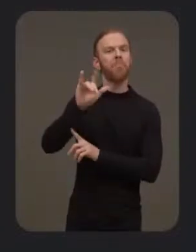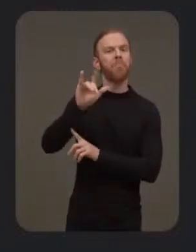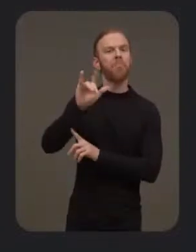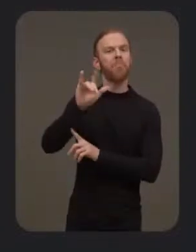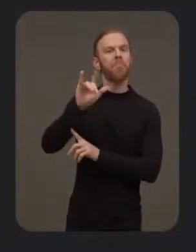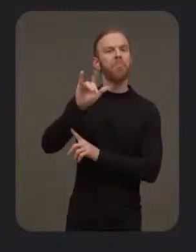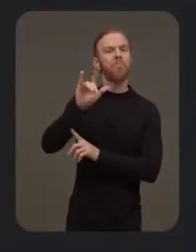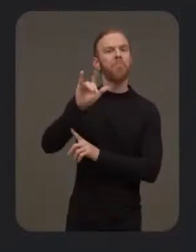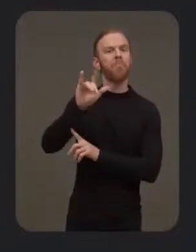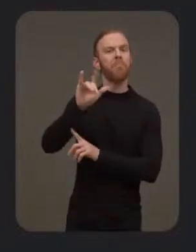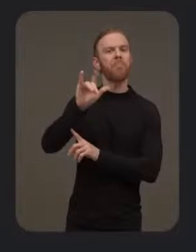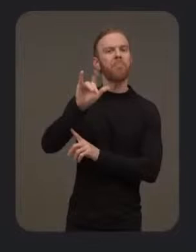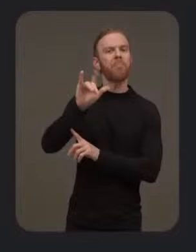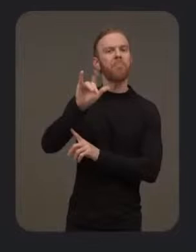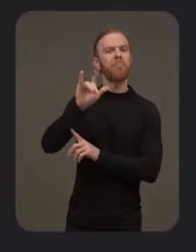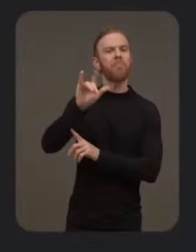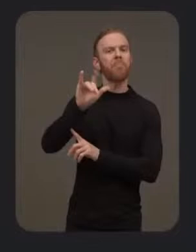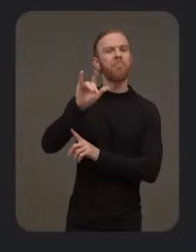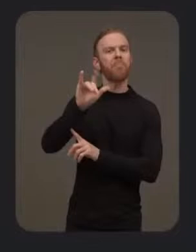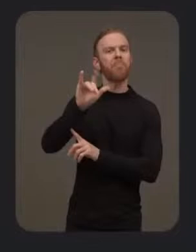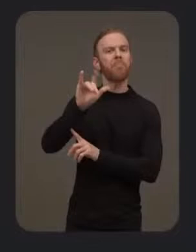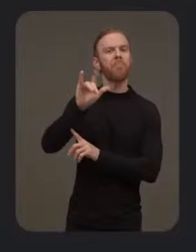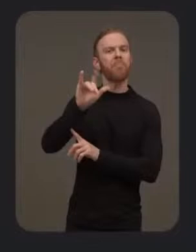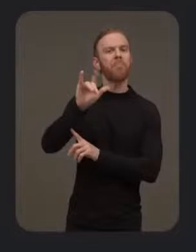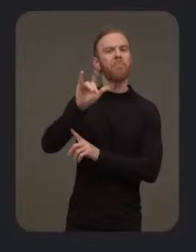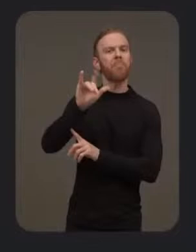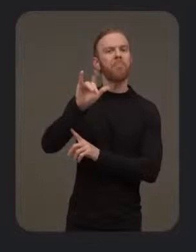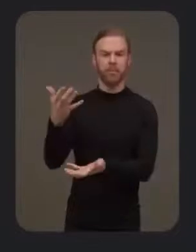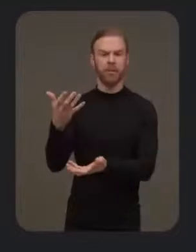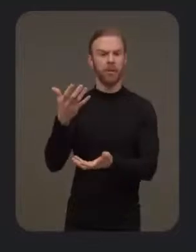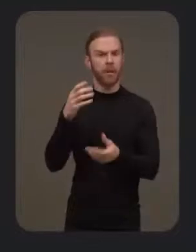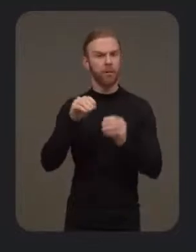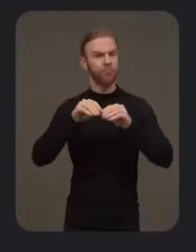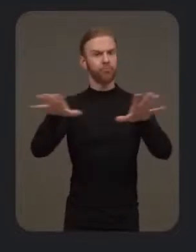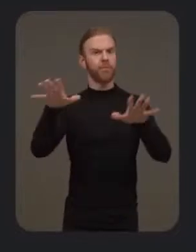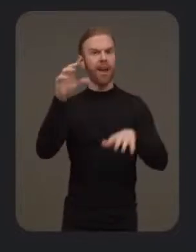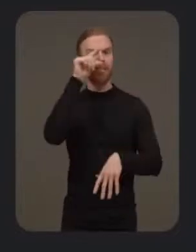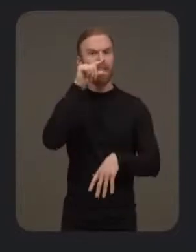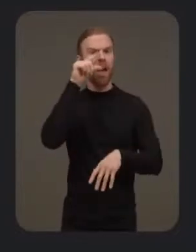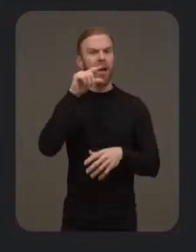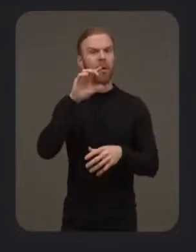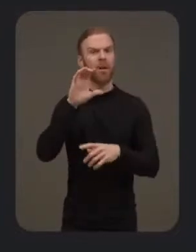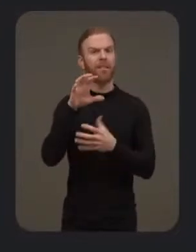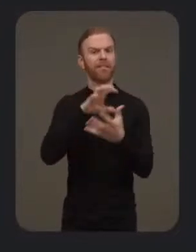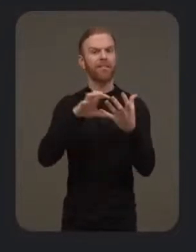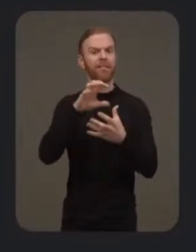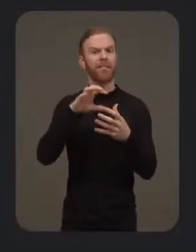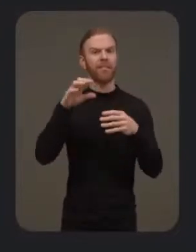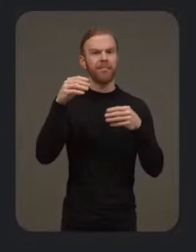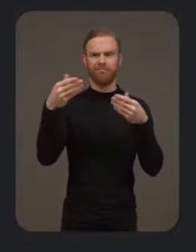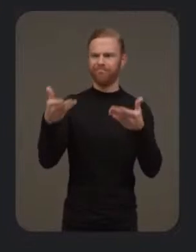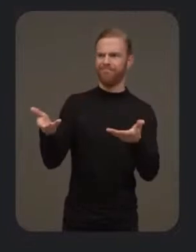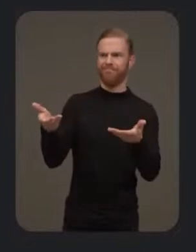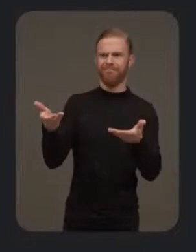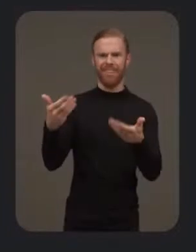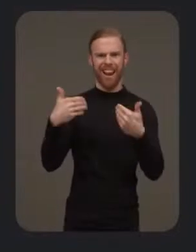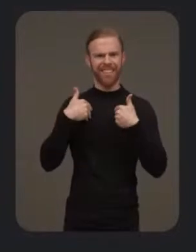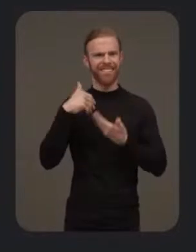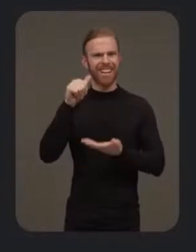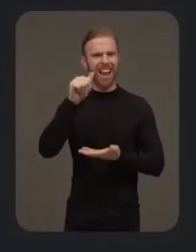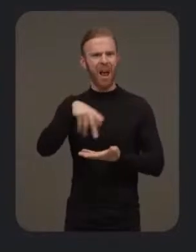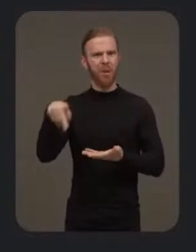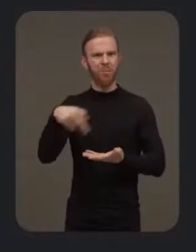program. And with one click, we can deploy it to a Google Cloud VM, and you have an app that you just talked